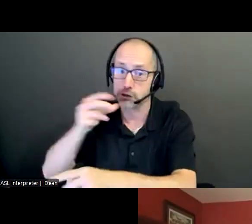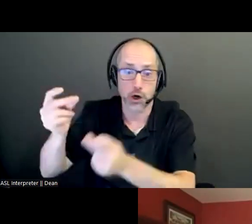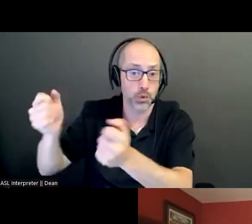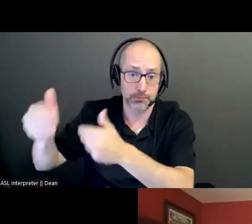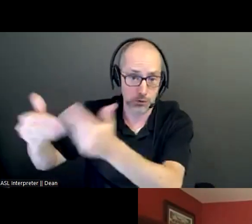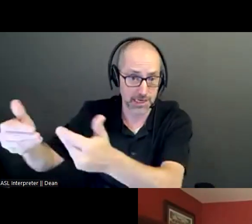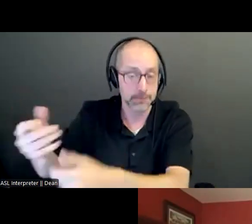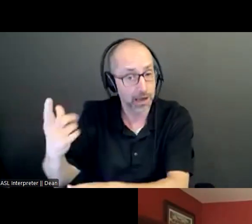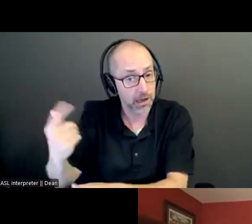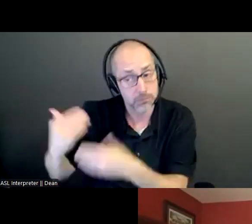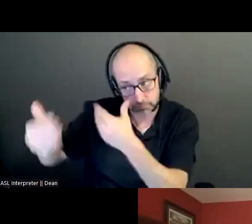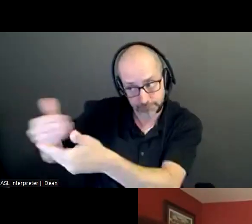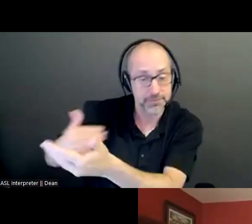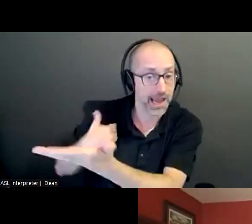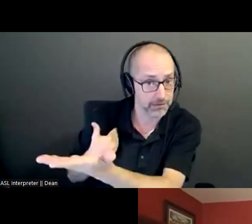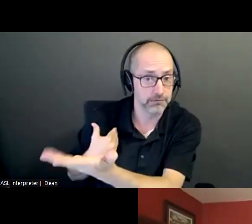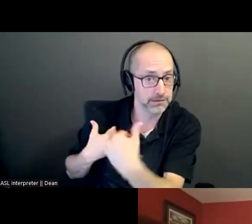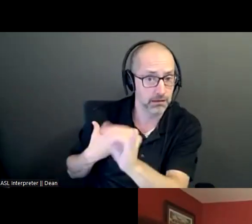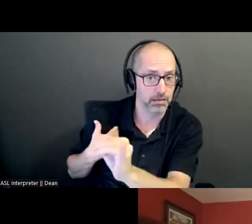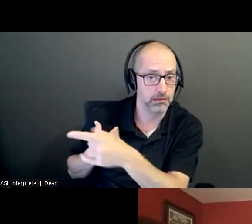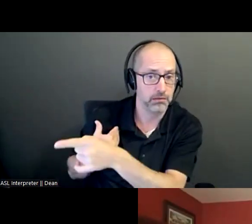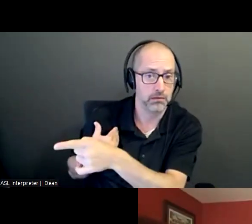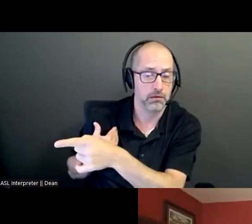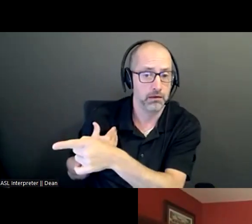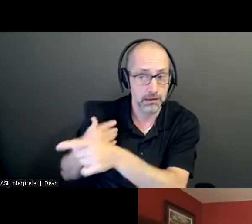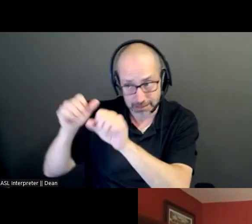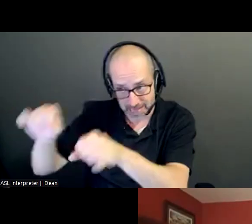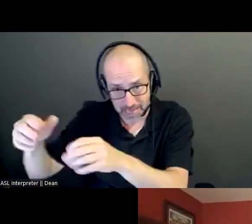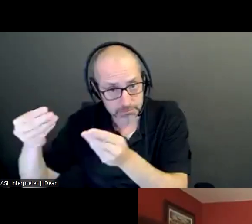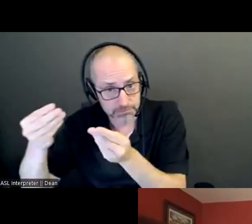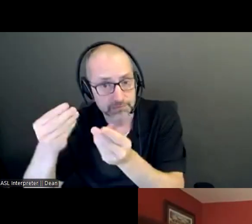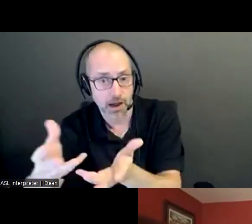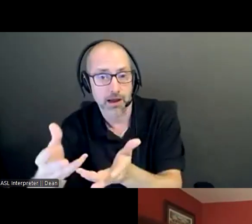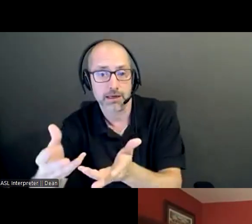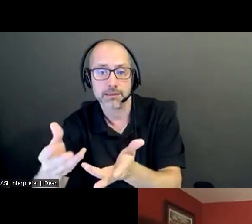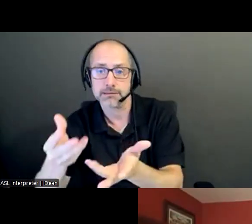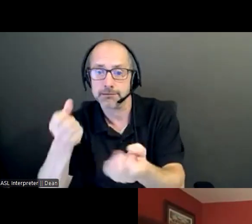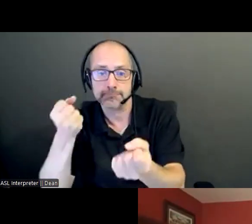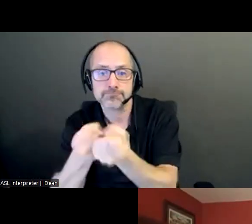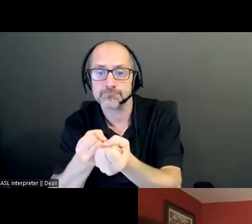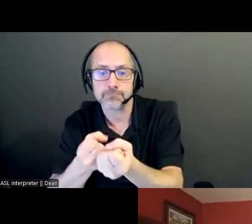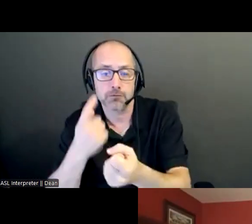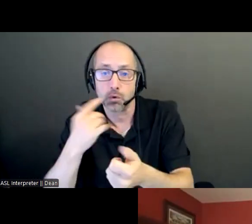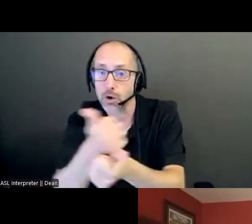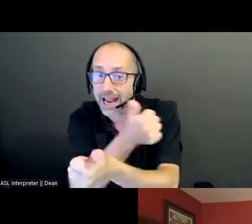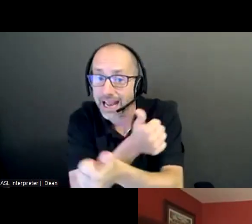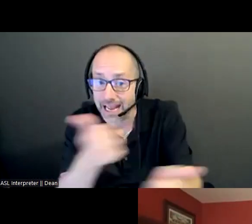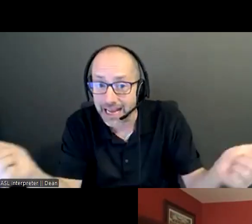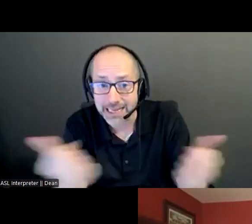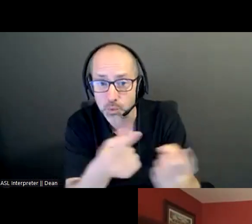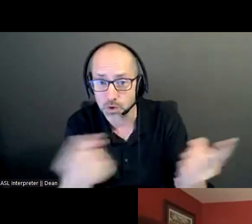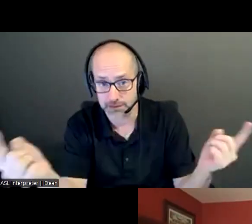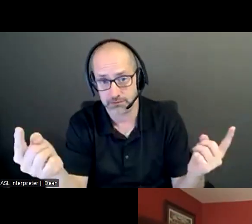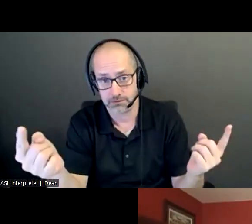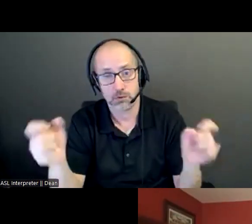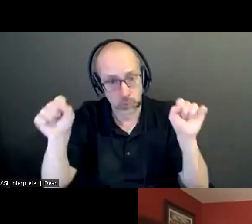process. And it provides, again, a mechanism for anyone to be able to